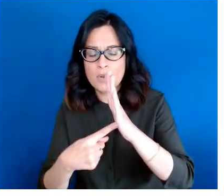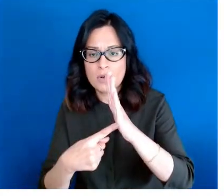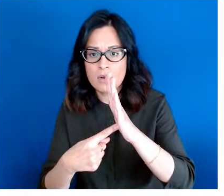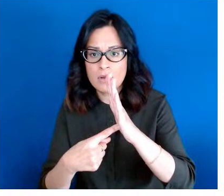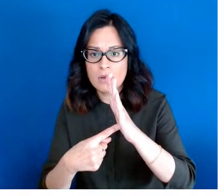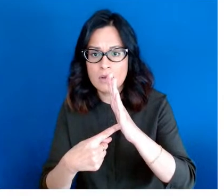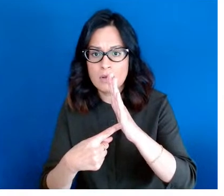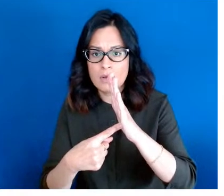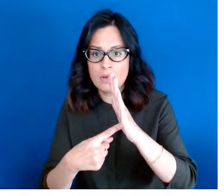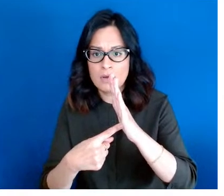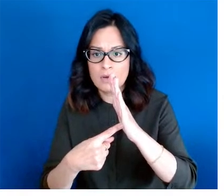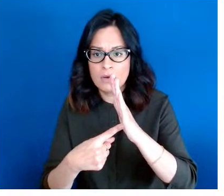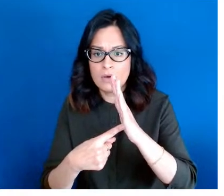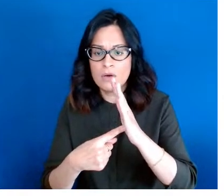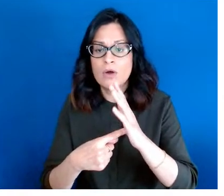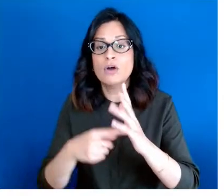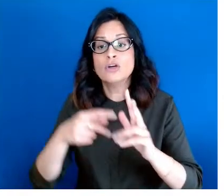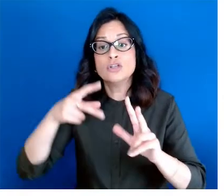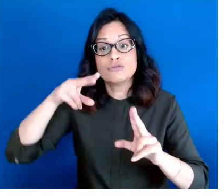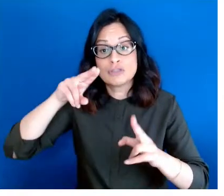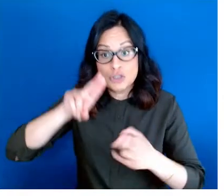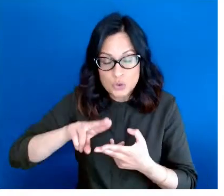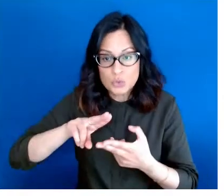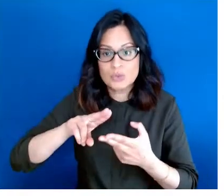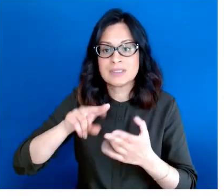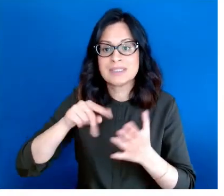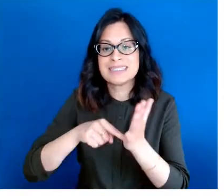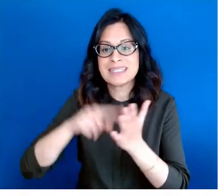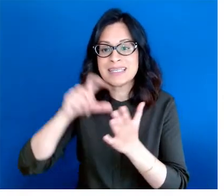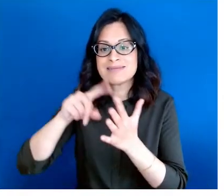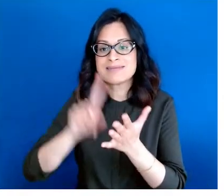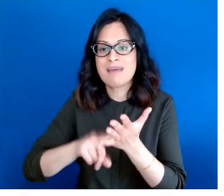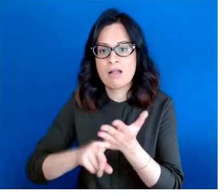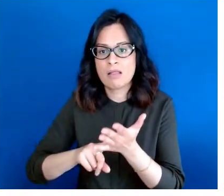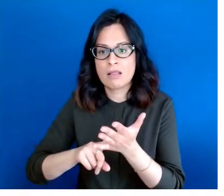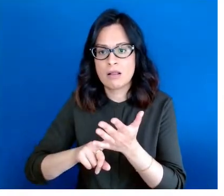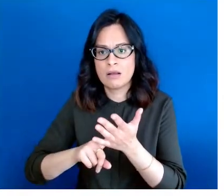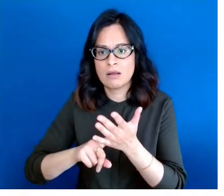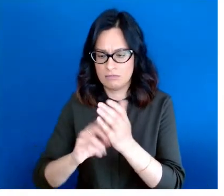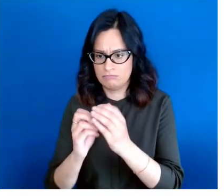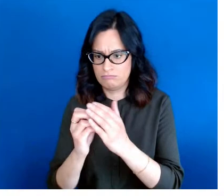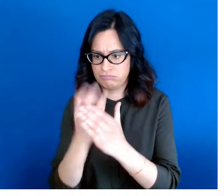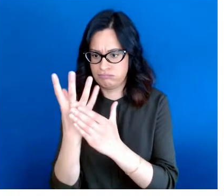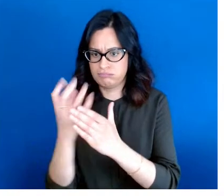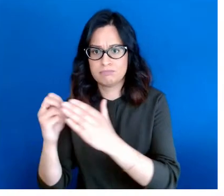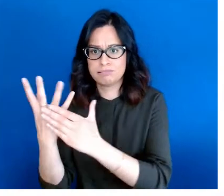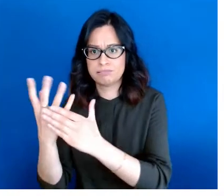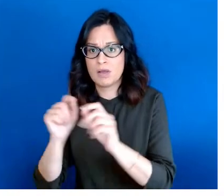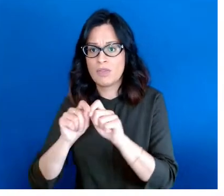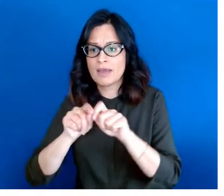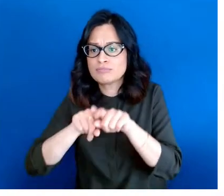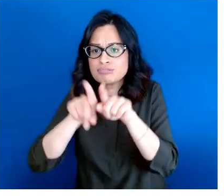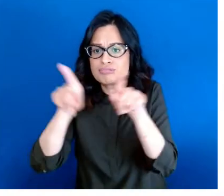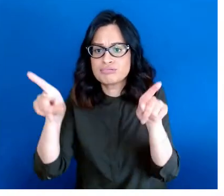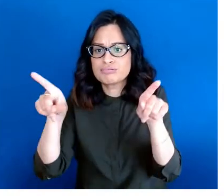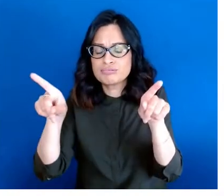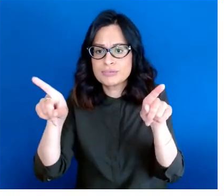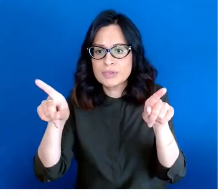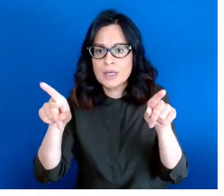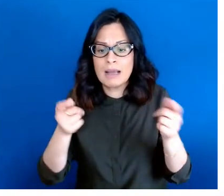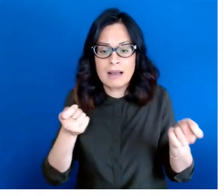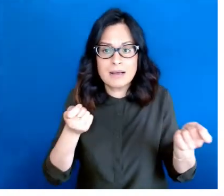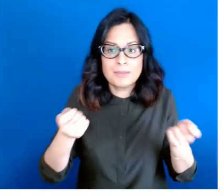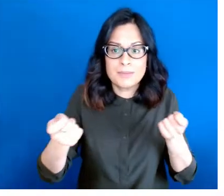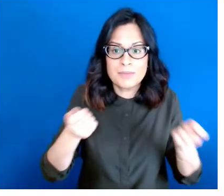T cells are generated. And they release mediators, including